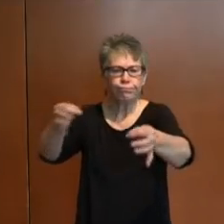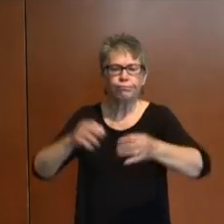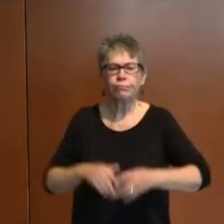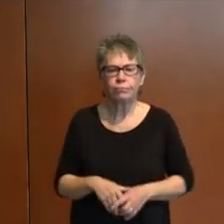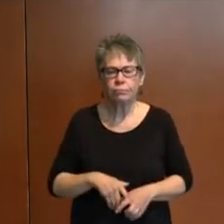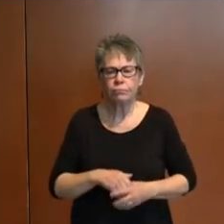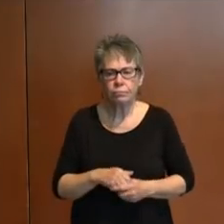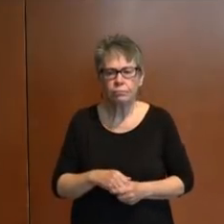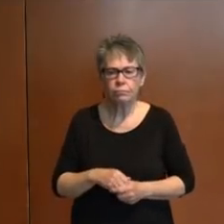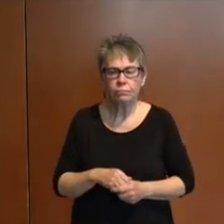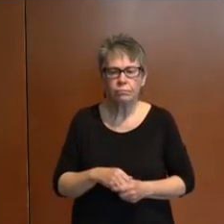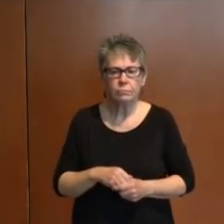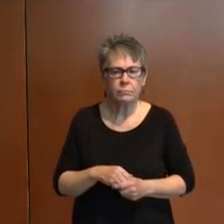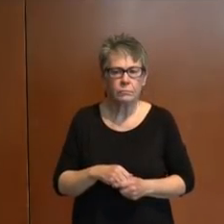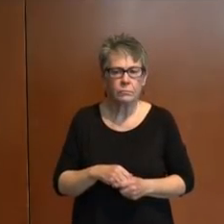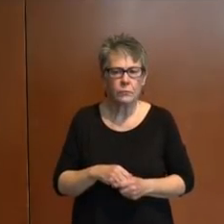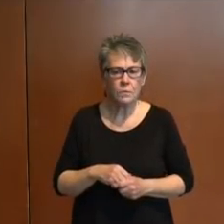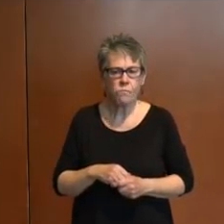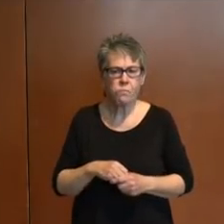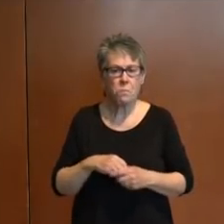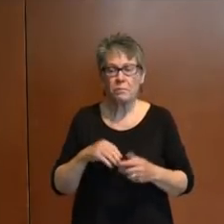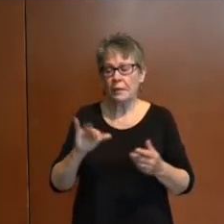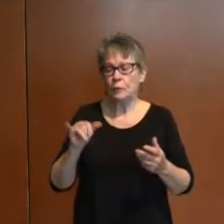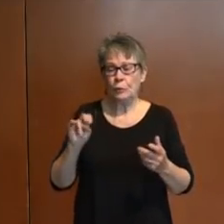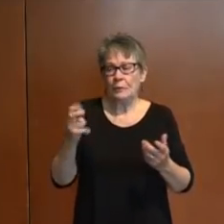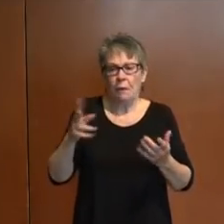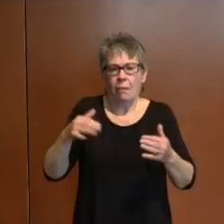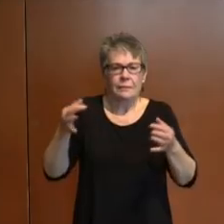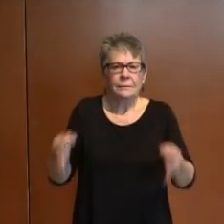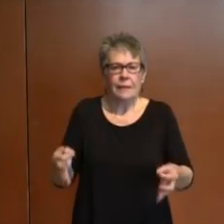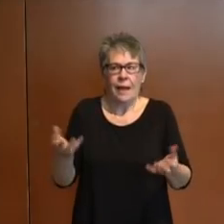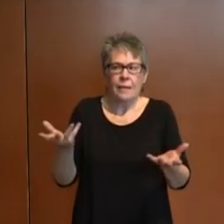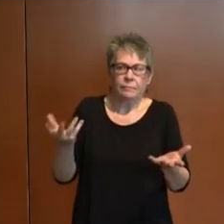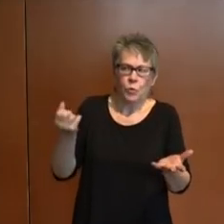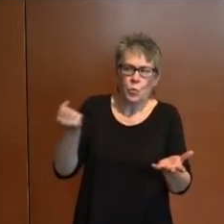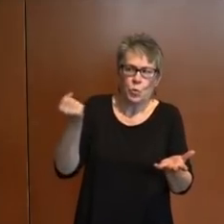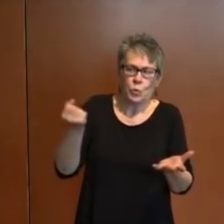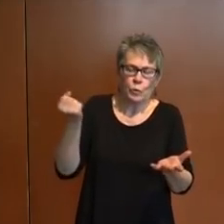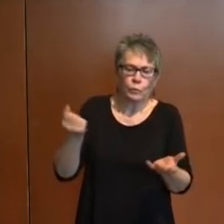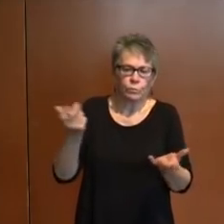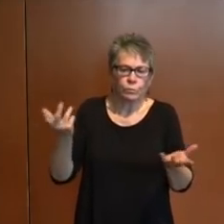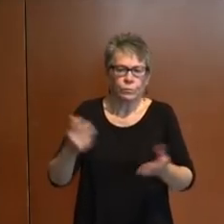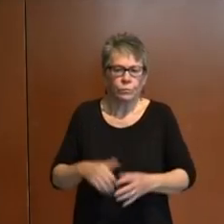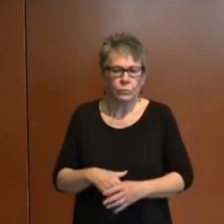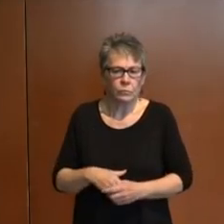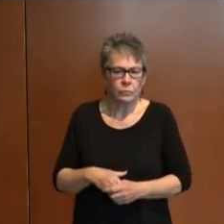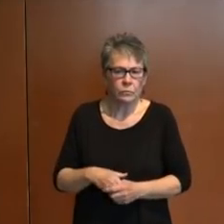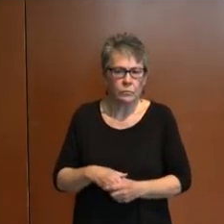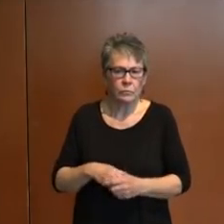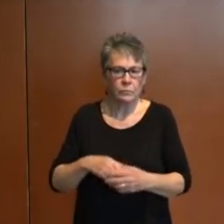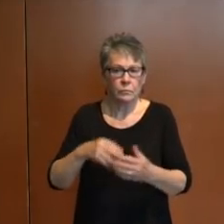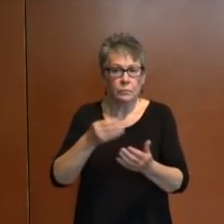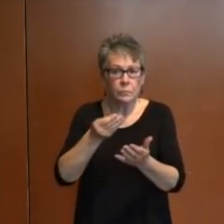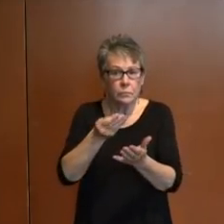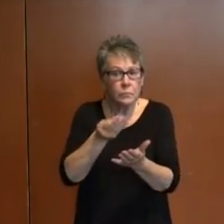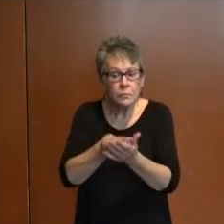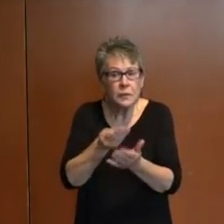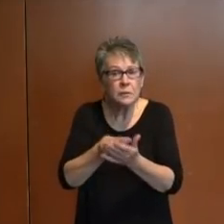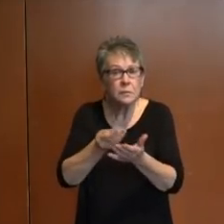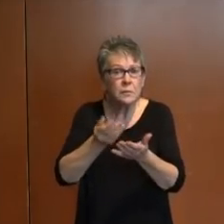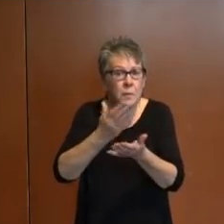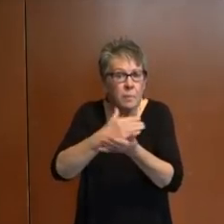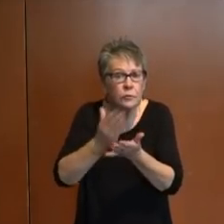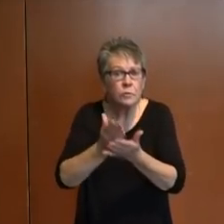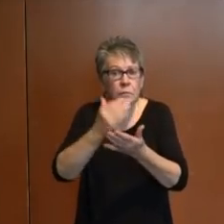have not made the decision on June 2nd. On the budget, too early to tell, and I'm not just saying that because, and by the